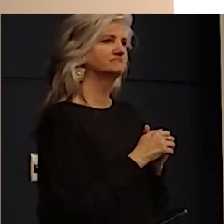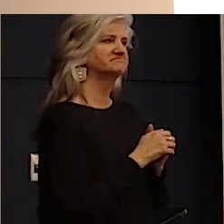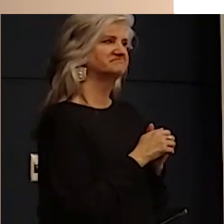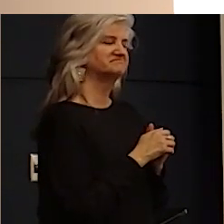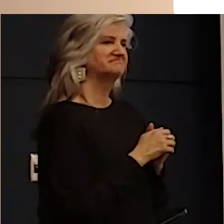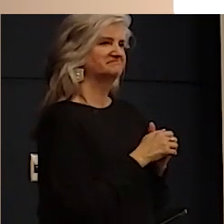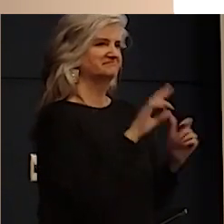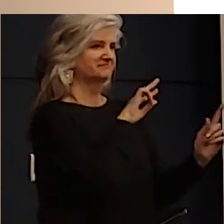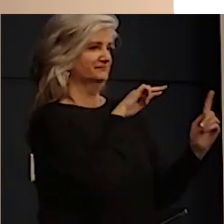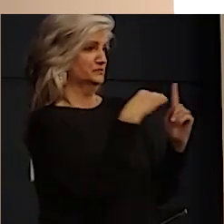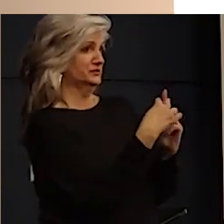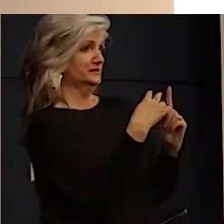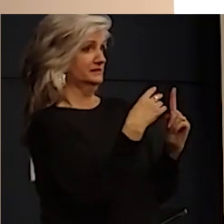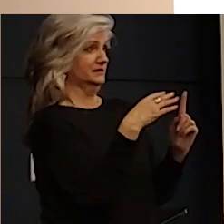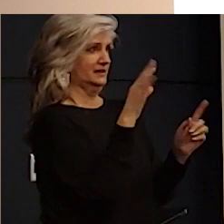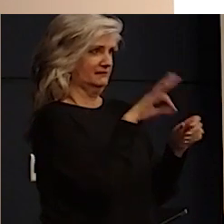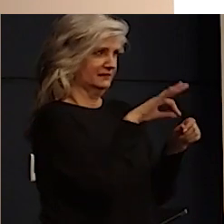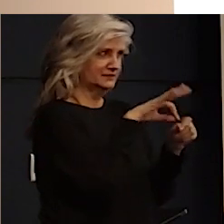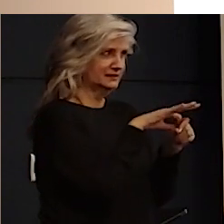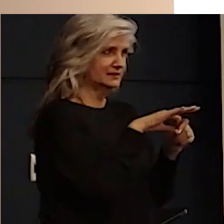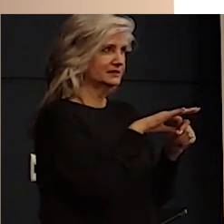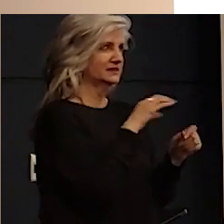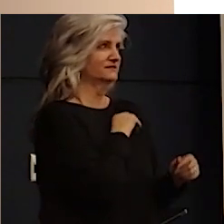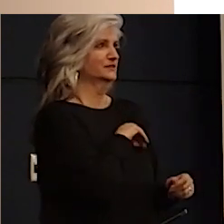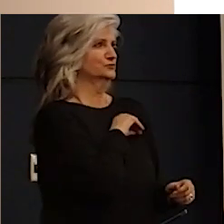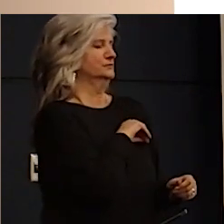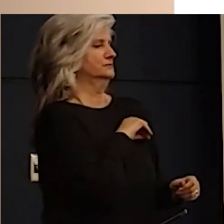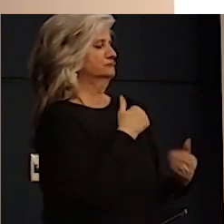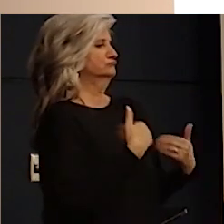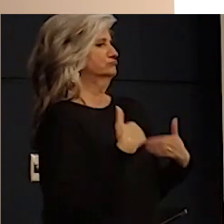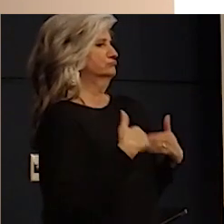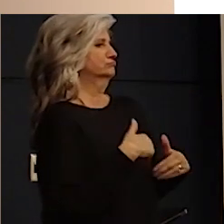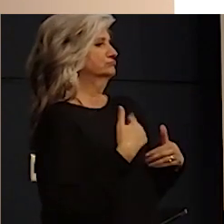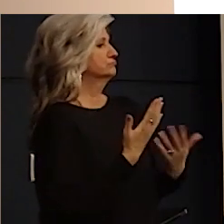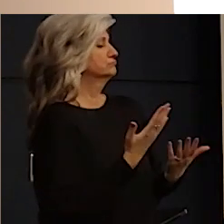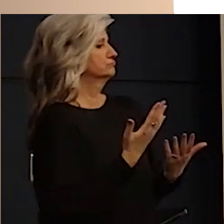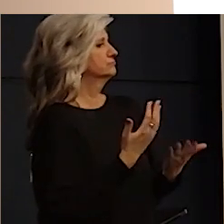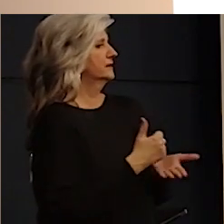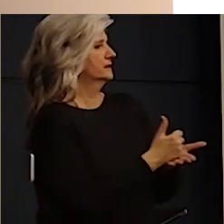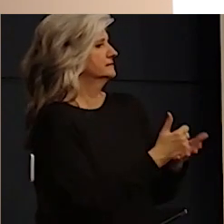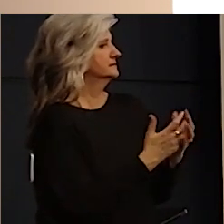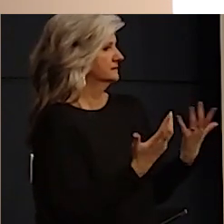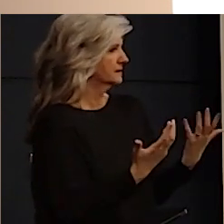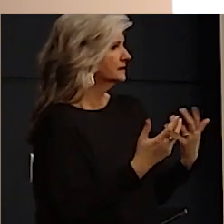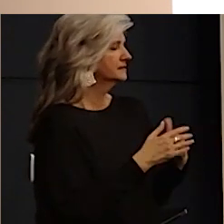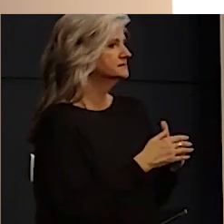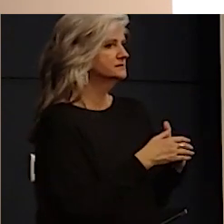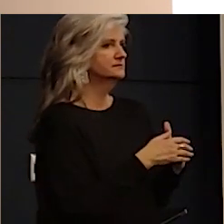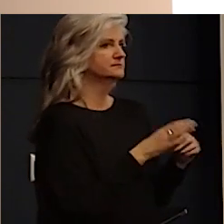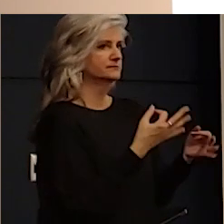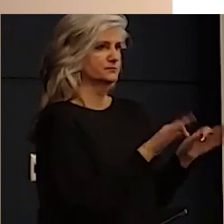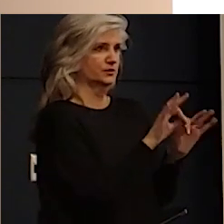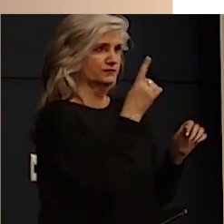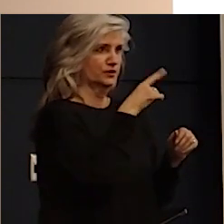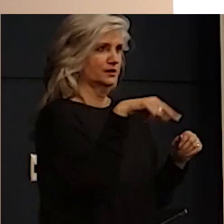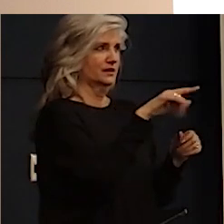The perspective of elected officials often carries extra weight, so it is really important that we have a good turnout from our elected officials at